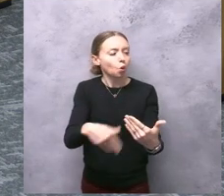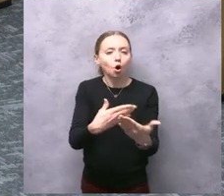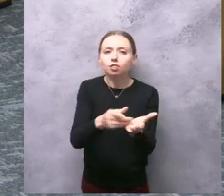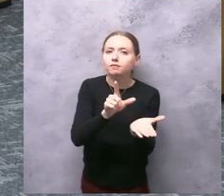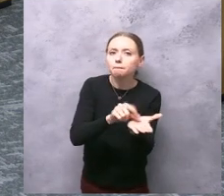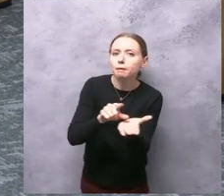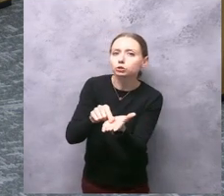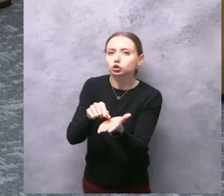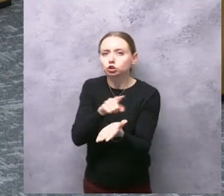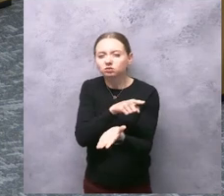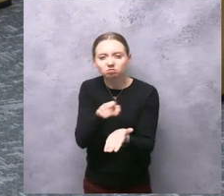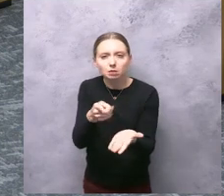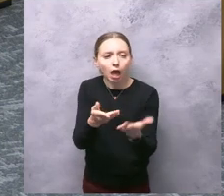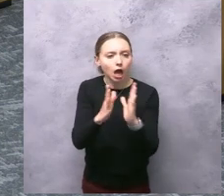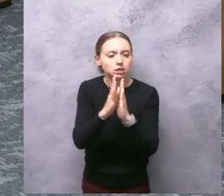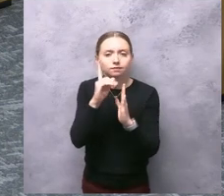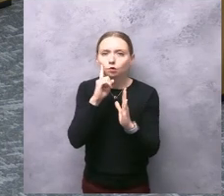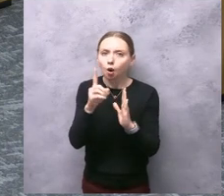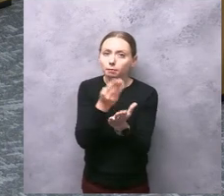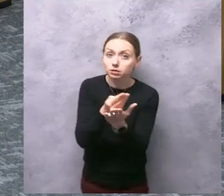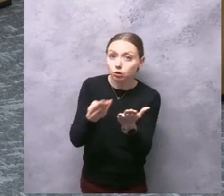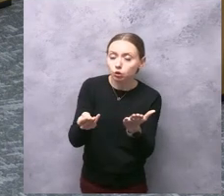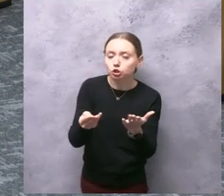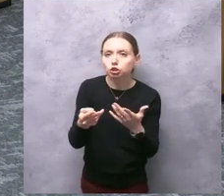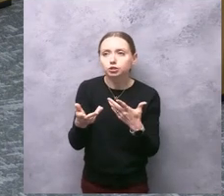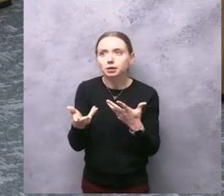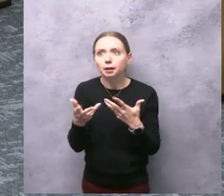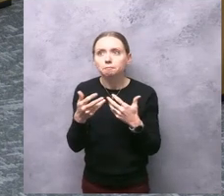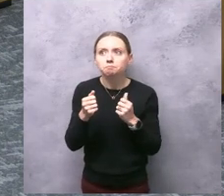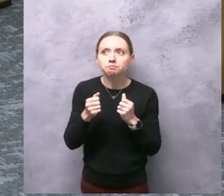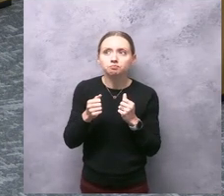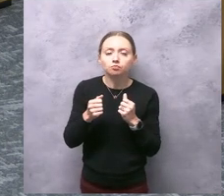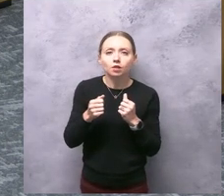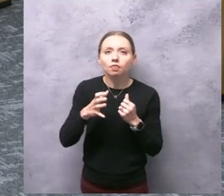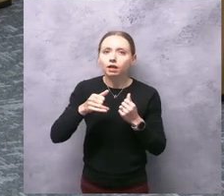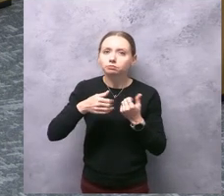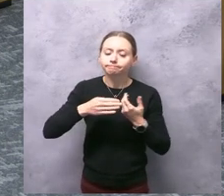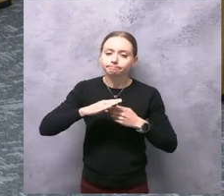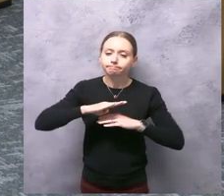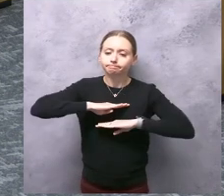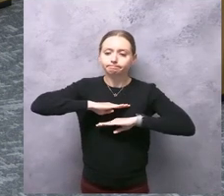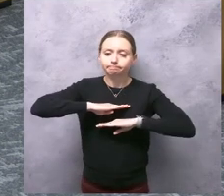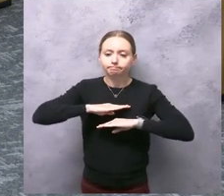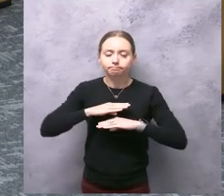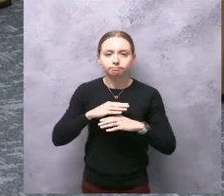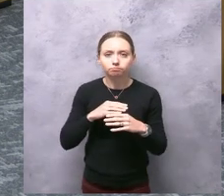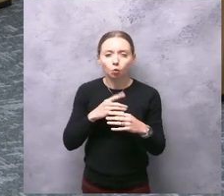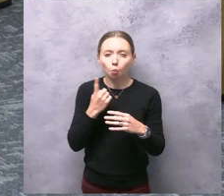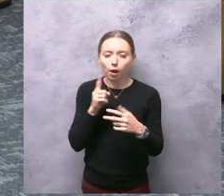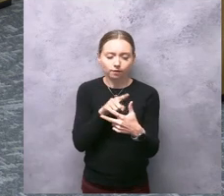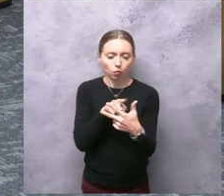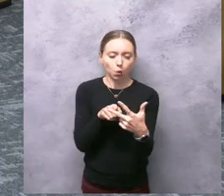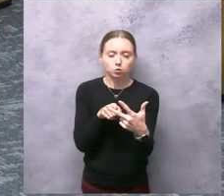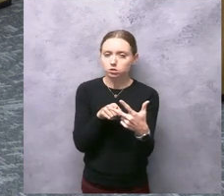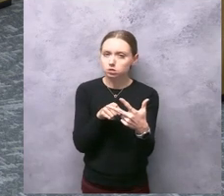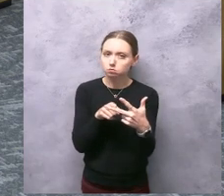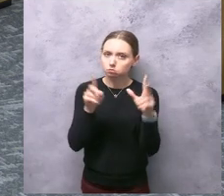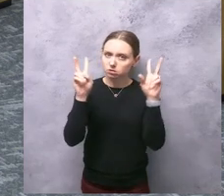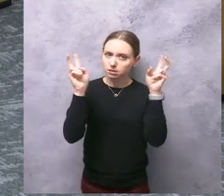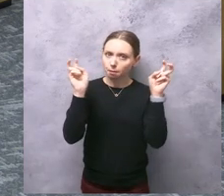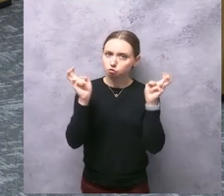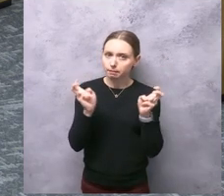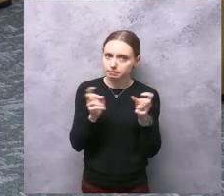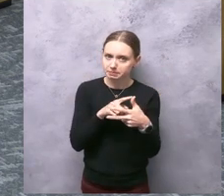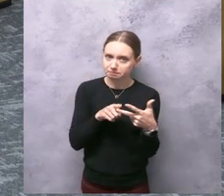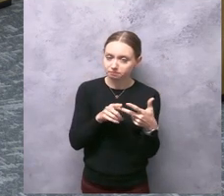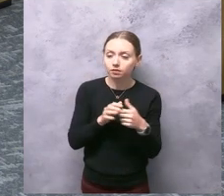materials that would be meeting one of those subjects. And we, at this